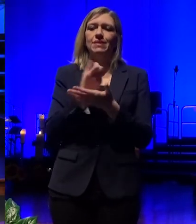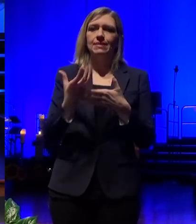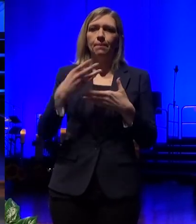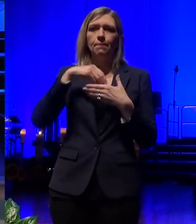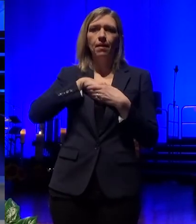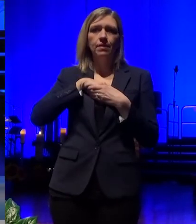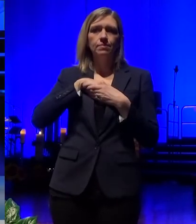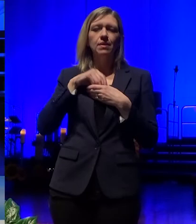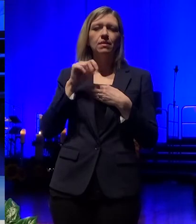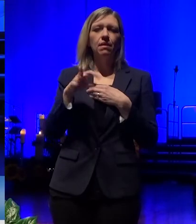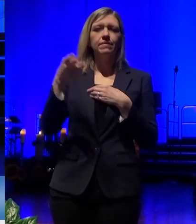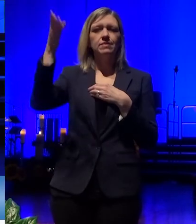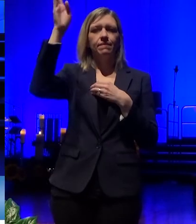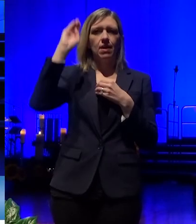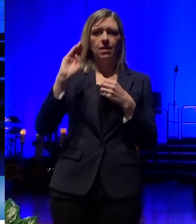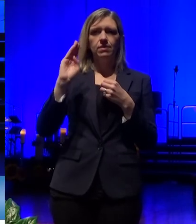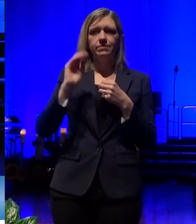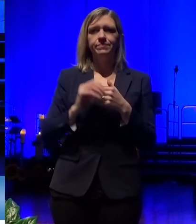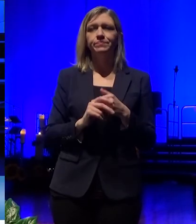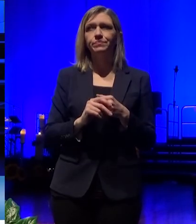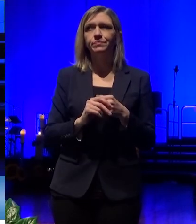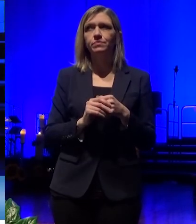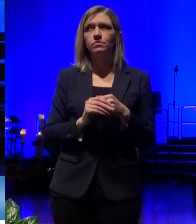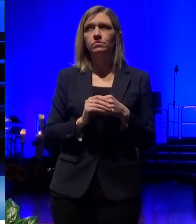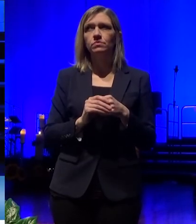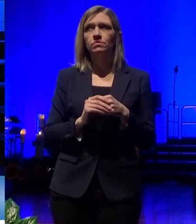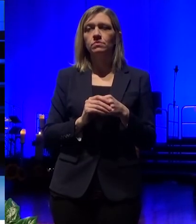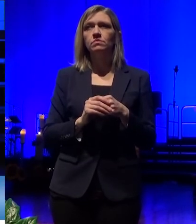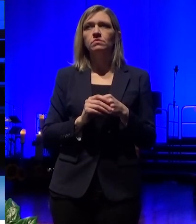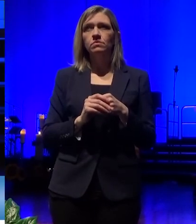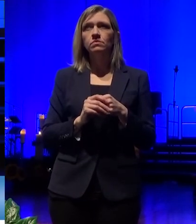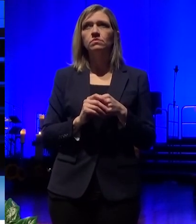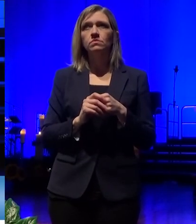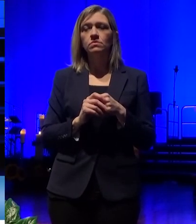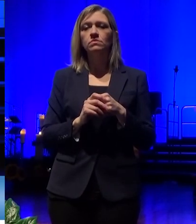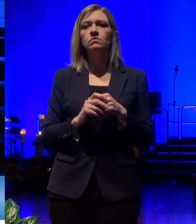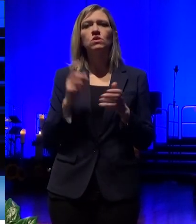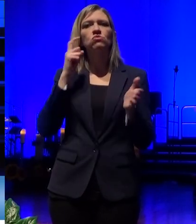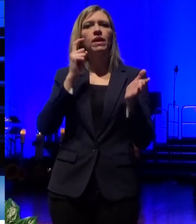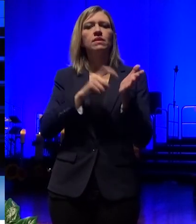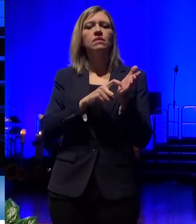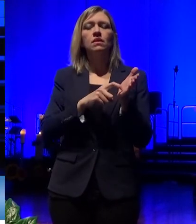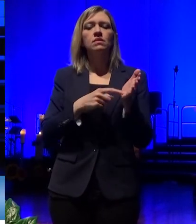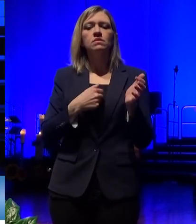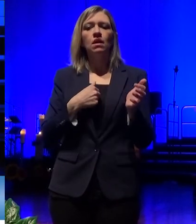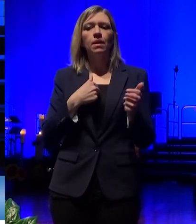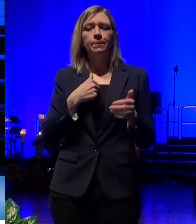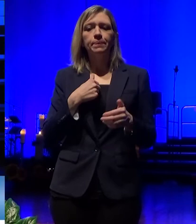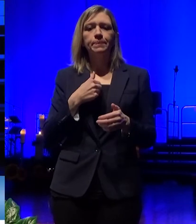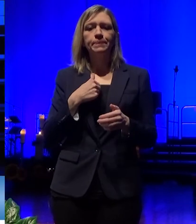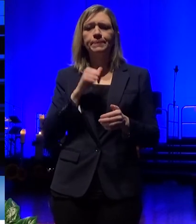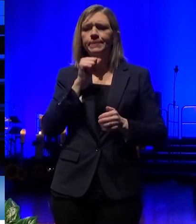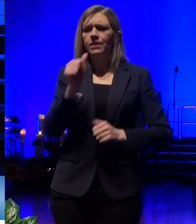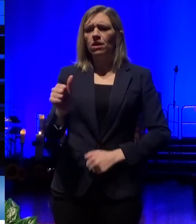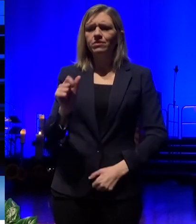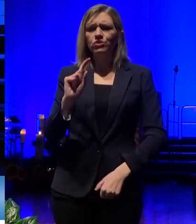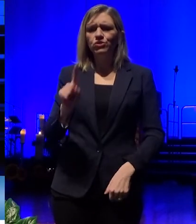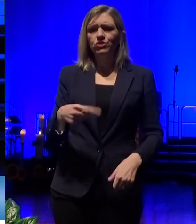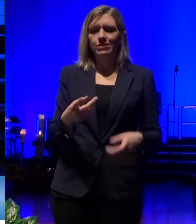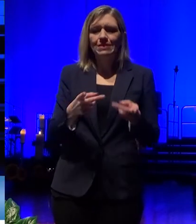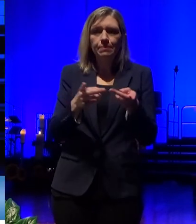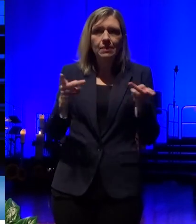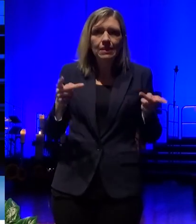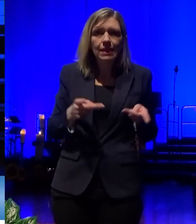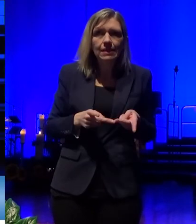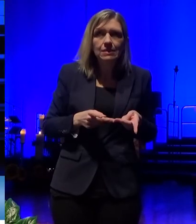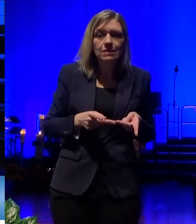embodiment of the divine. To recognize that I'm not just a place where God